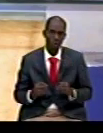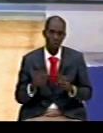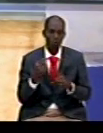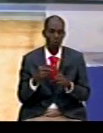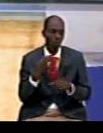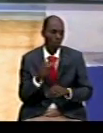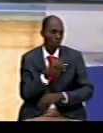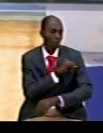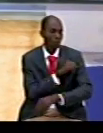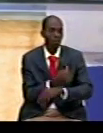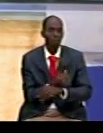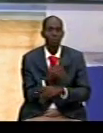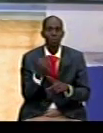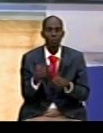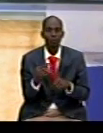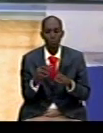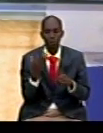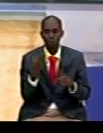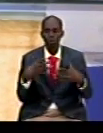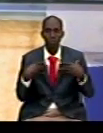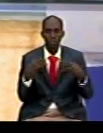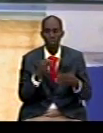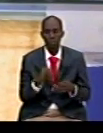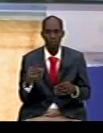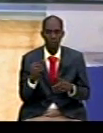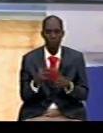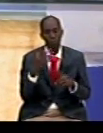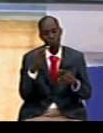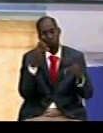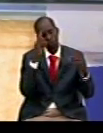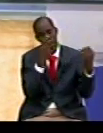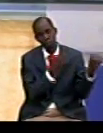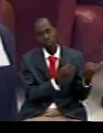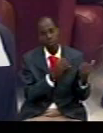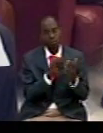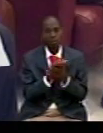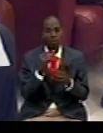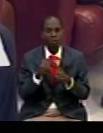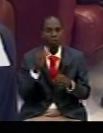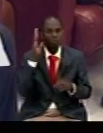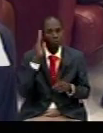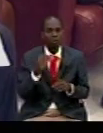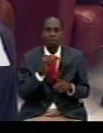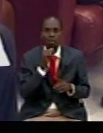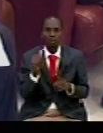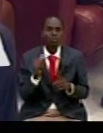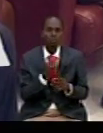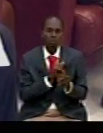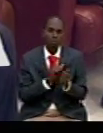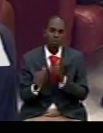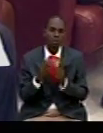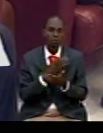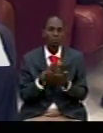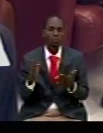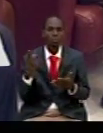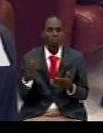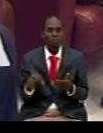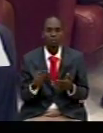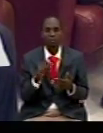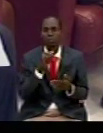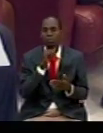of authority, the word of healing, the word of faith, that word will not pass away. The